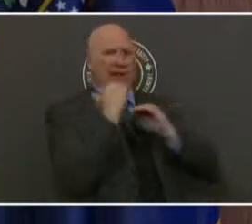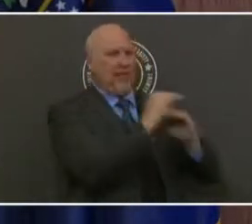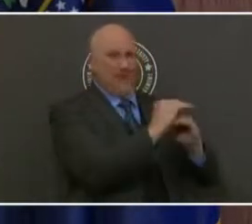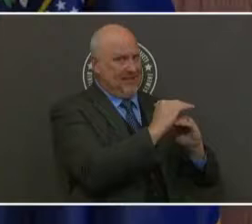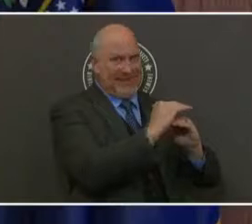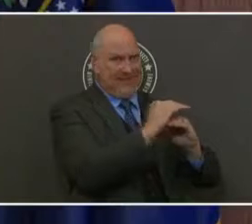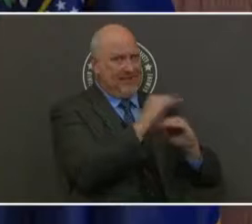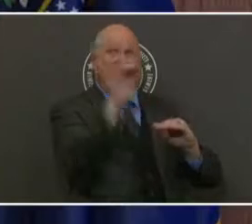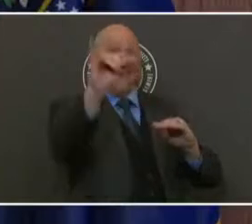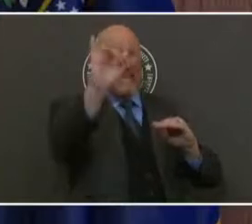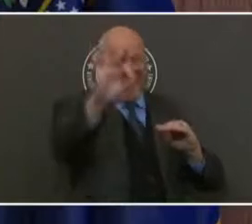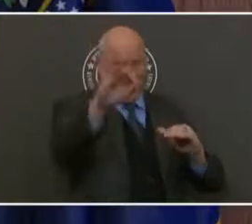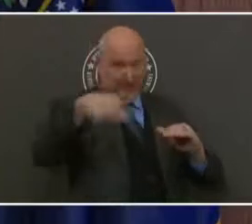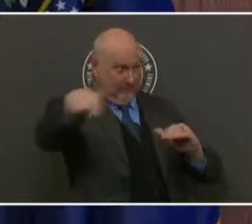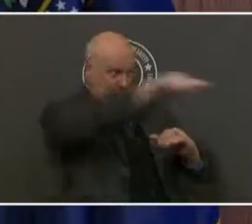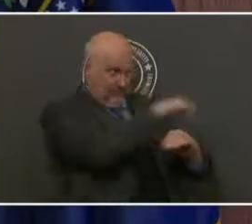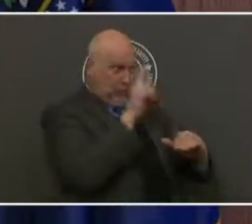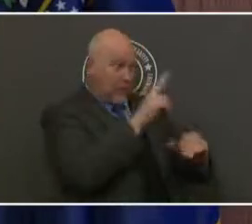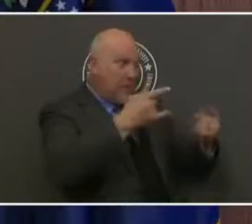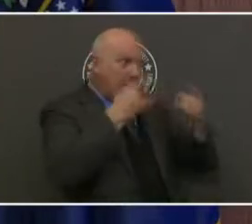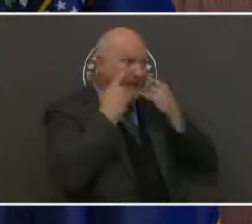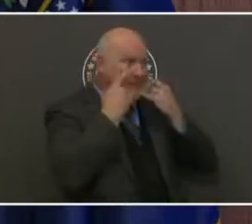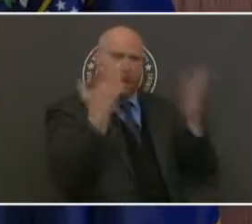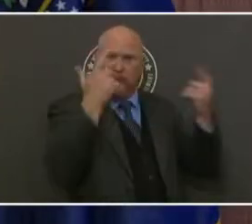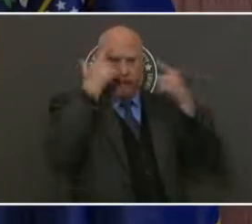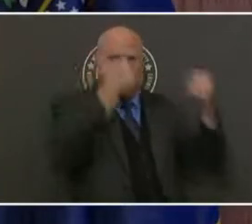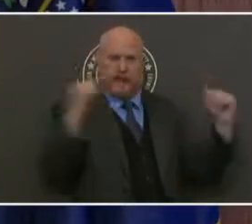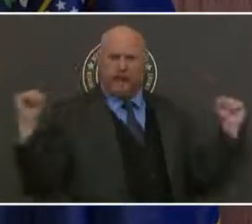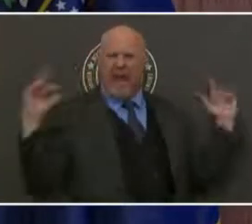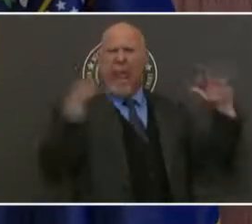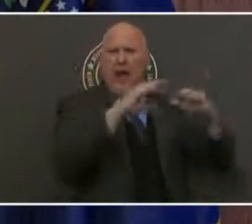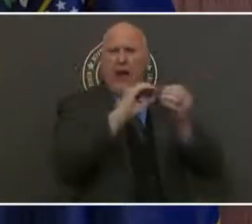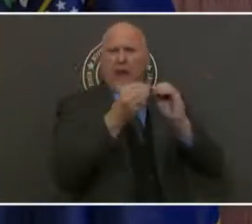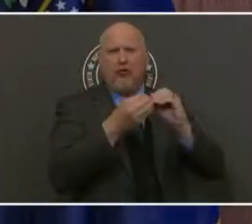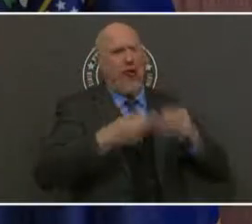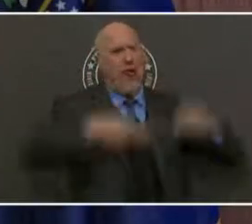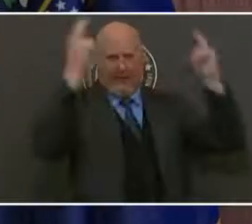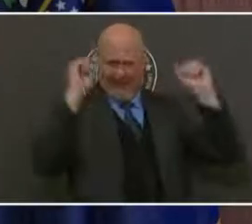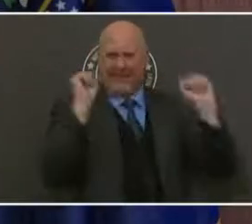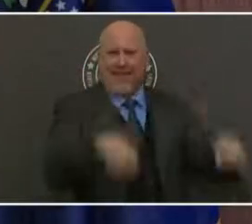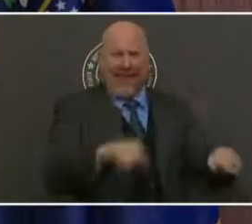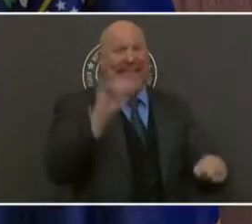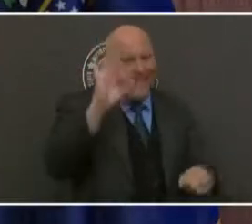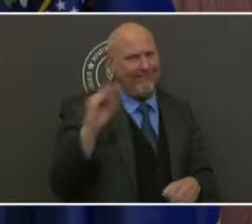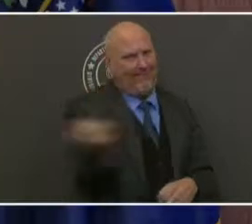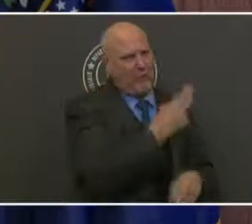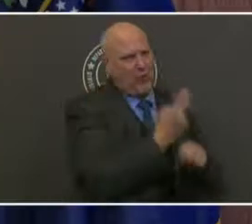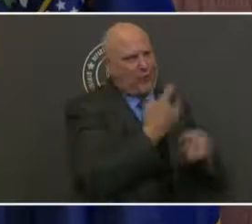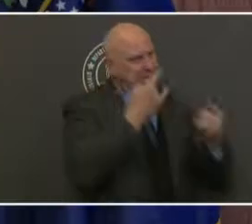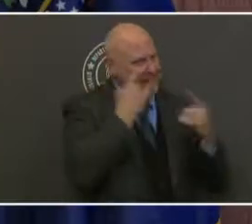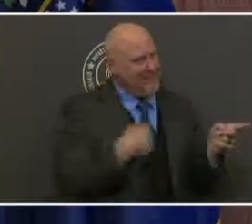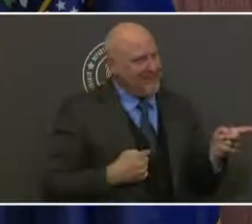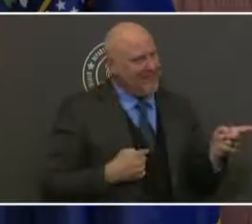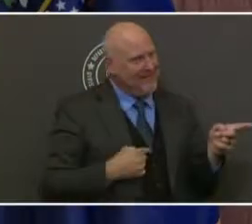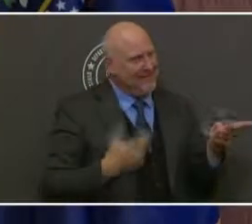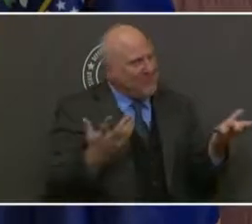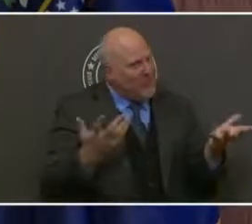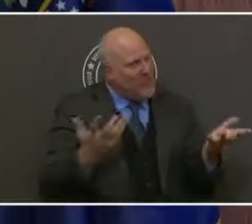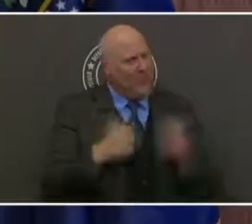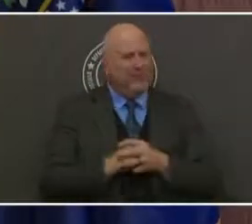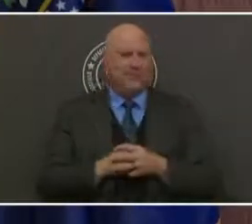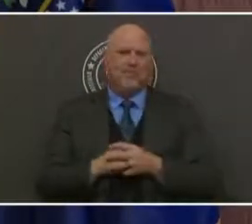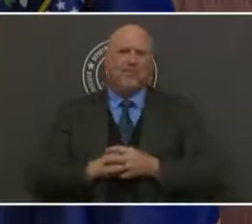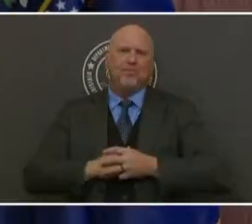is the only restriction that is in place in those still in those orders. We've also